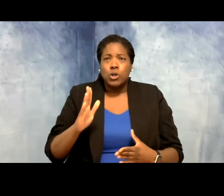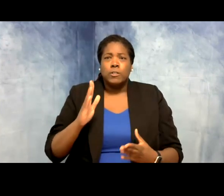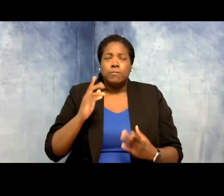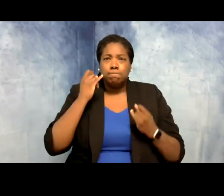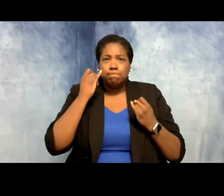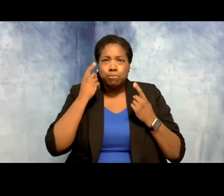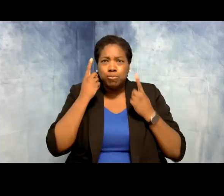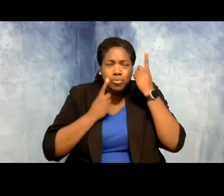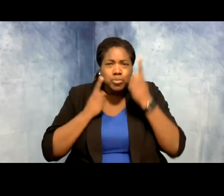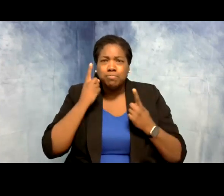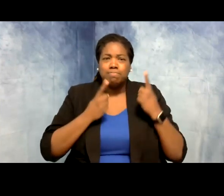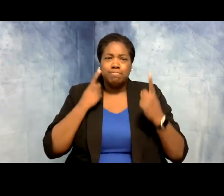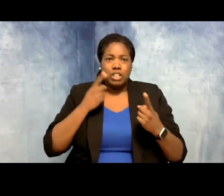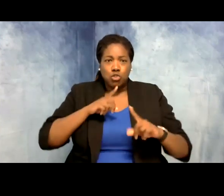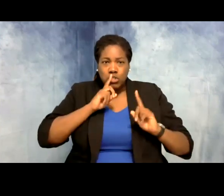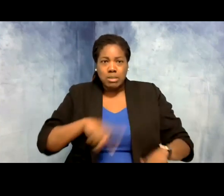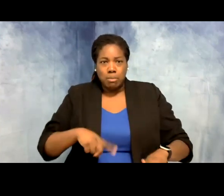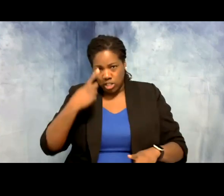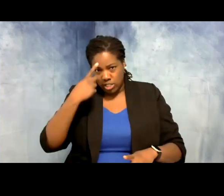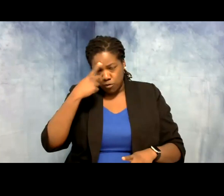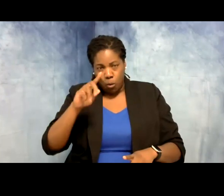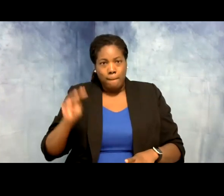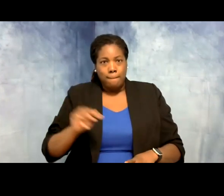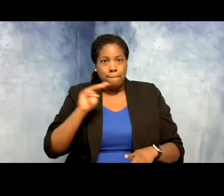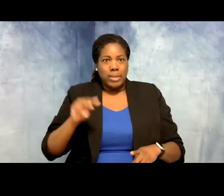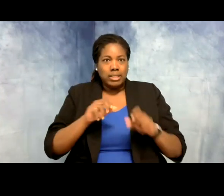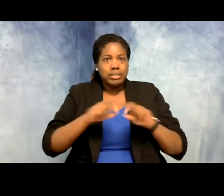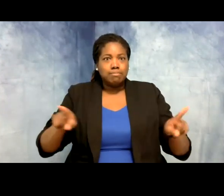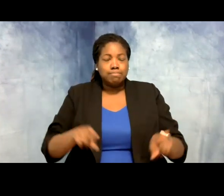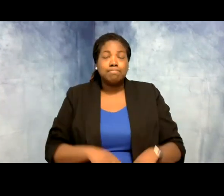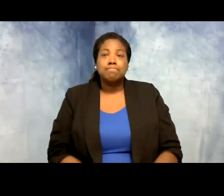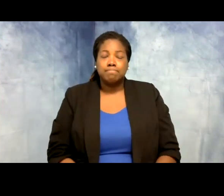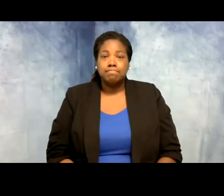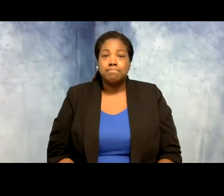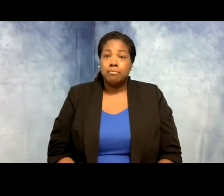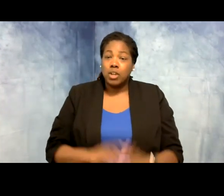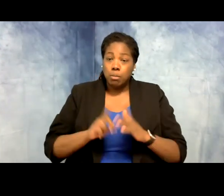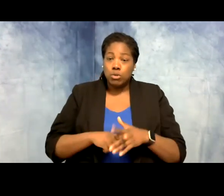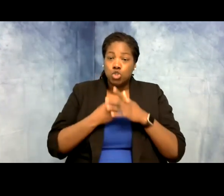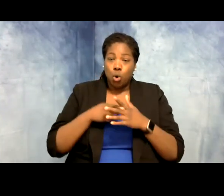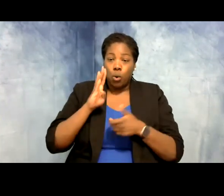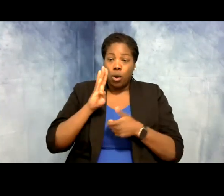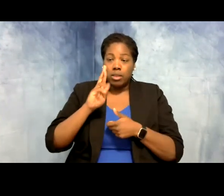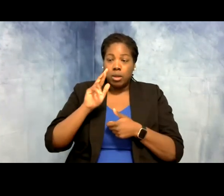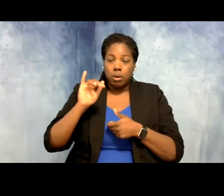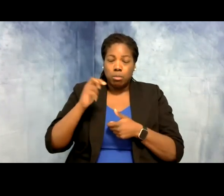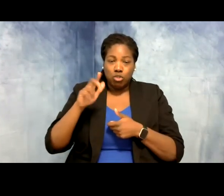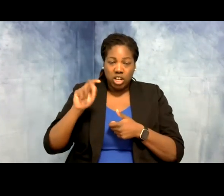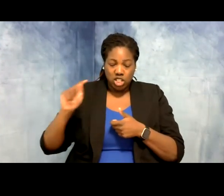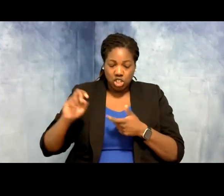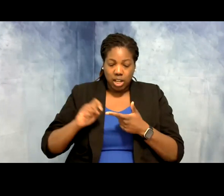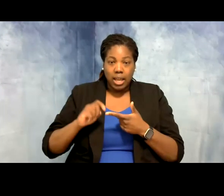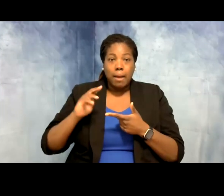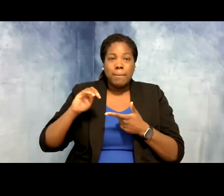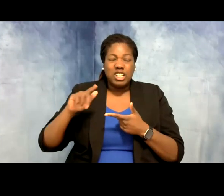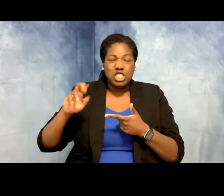response plans to Monday night's opinion leak. First up, I'd like to start with Brigitte and Michele, and we'll see you, David